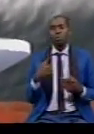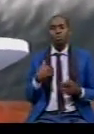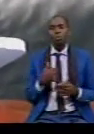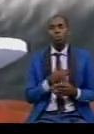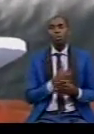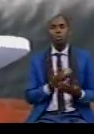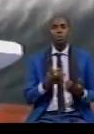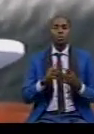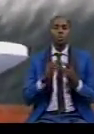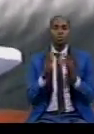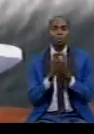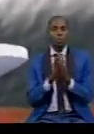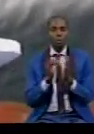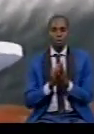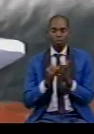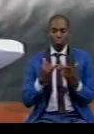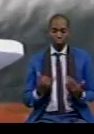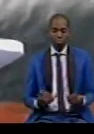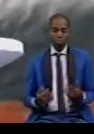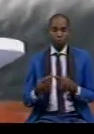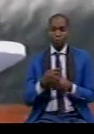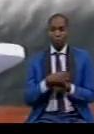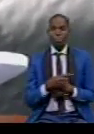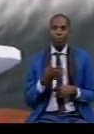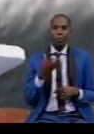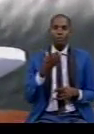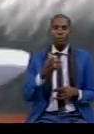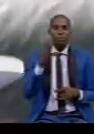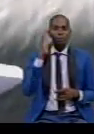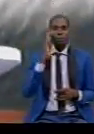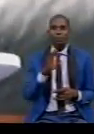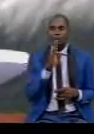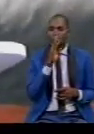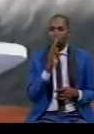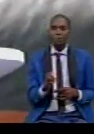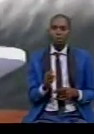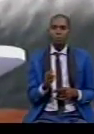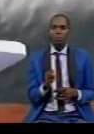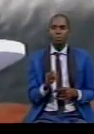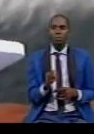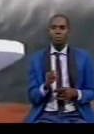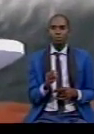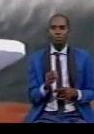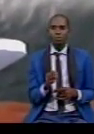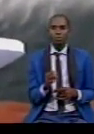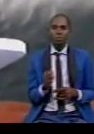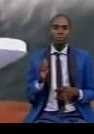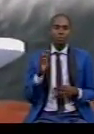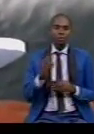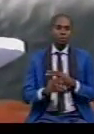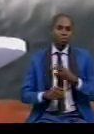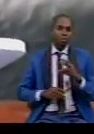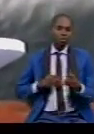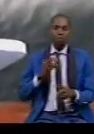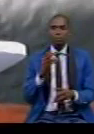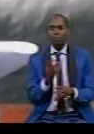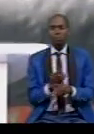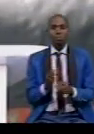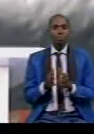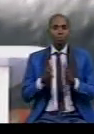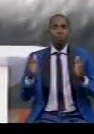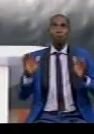you power to tread on serpents and scorpions and over all the power of